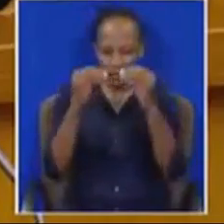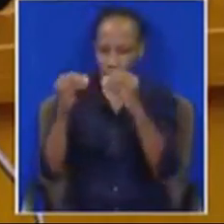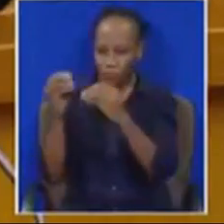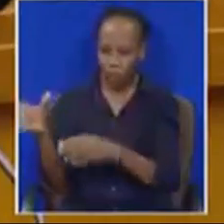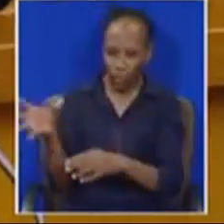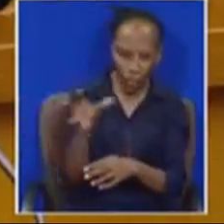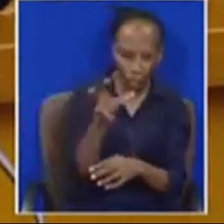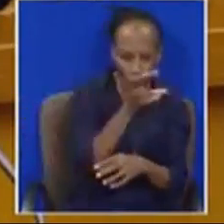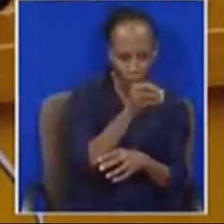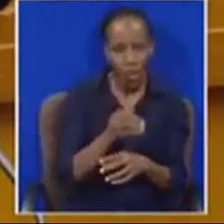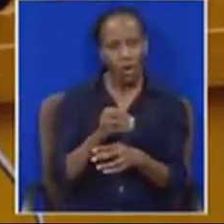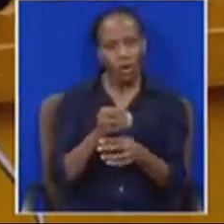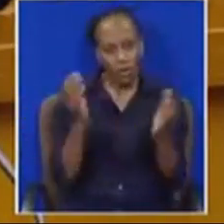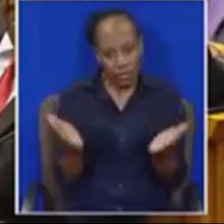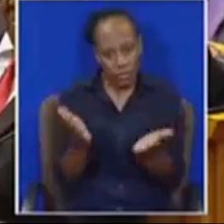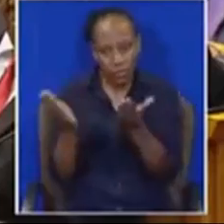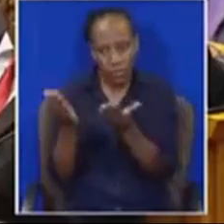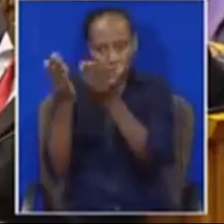the imperative of job creation.